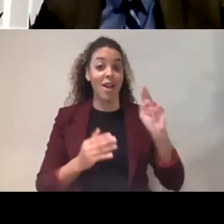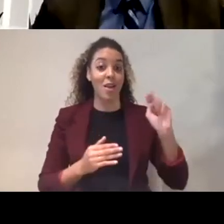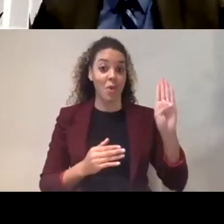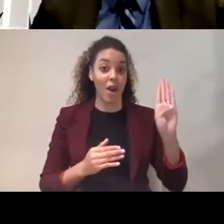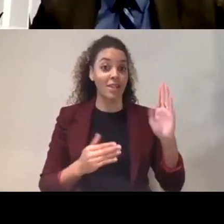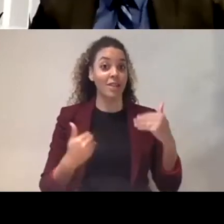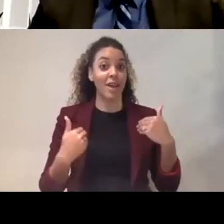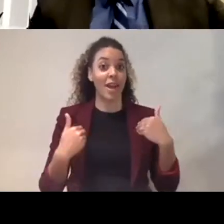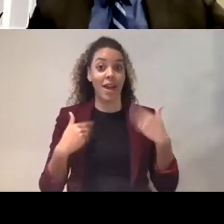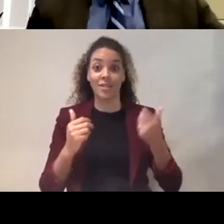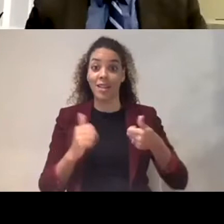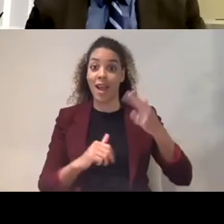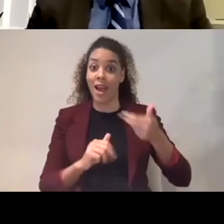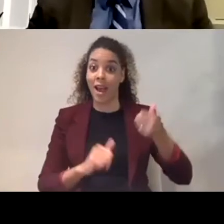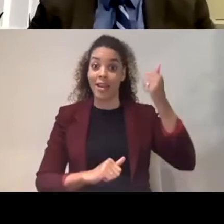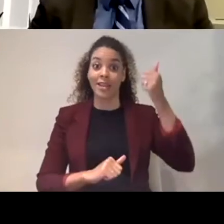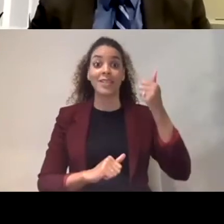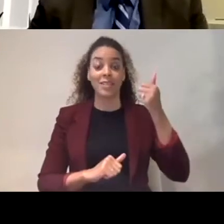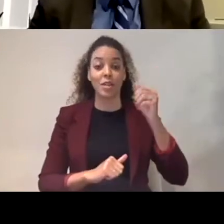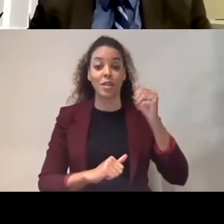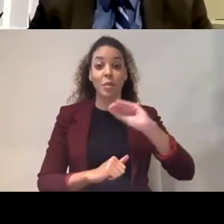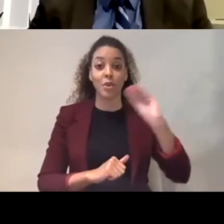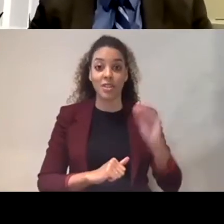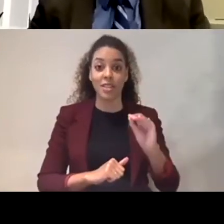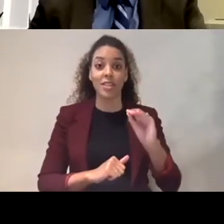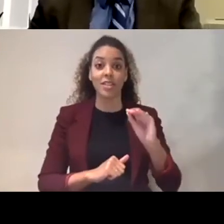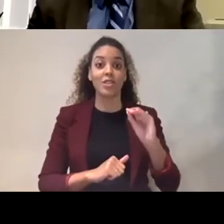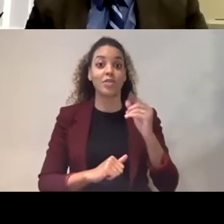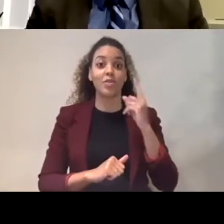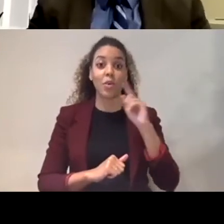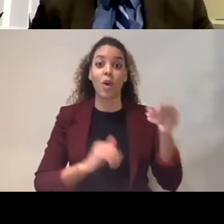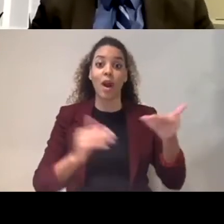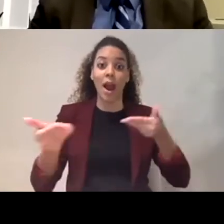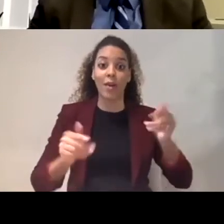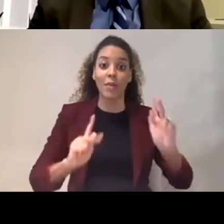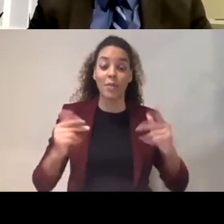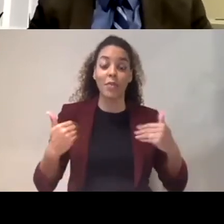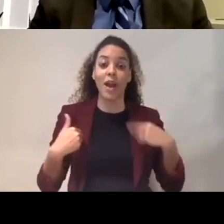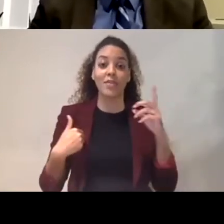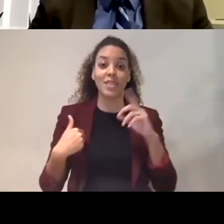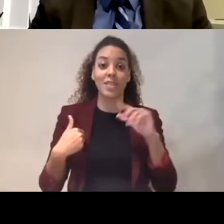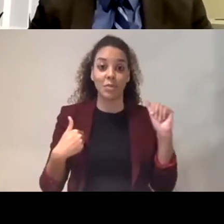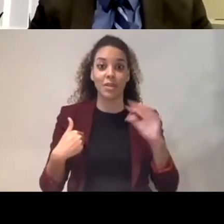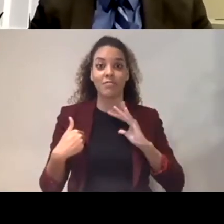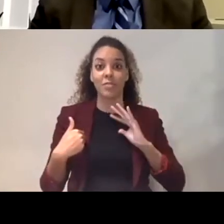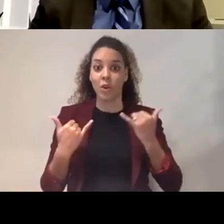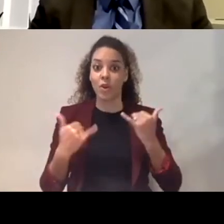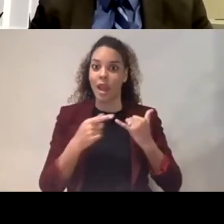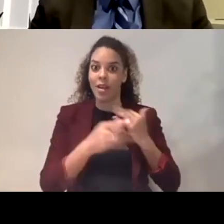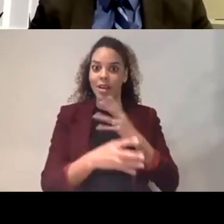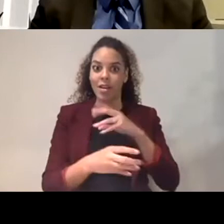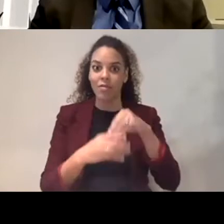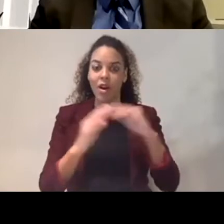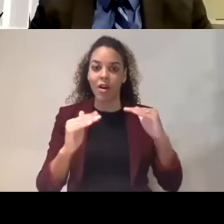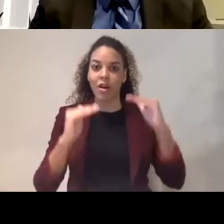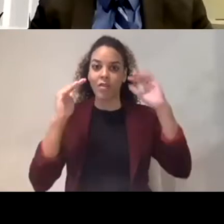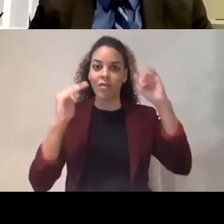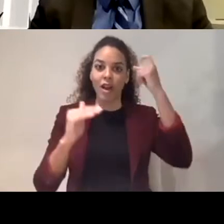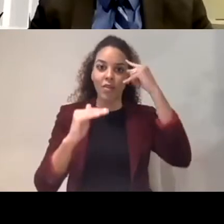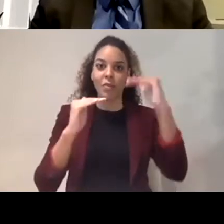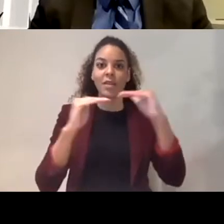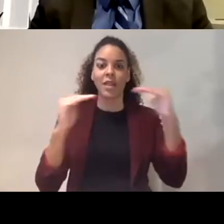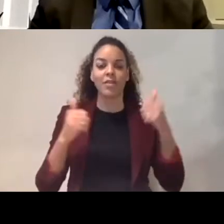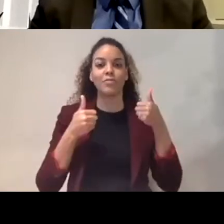of people with disabilities of any state in the country, and he now brings that leadership at the federal level. Rounding out our panel